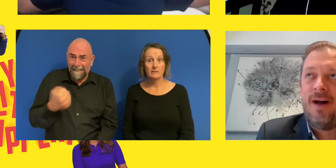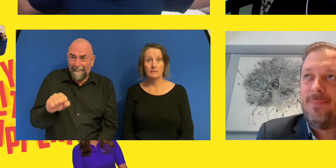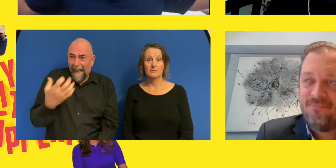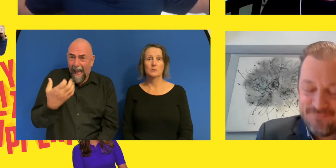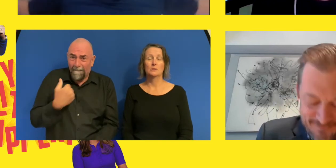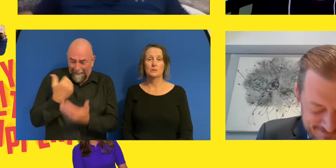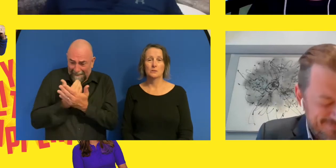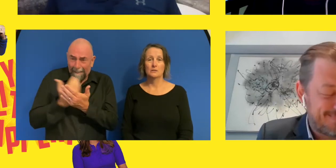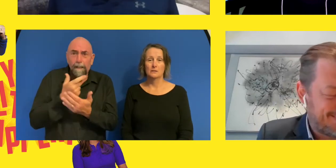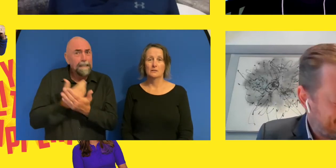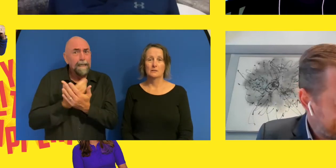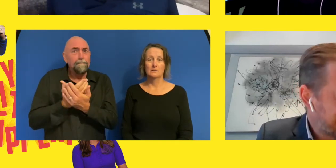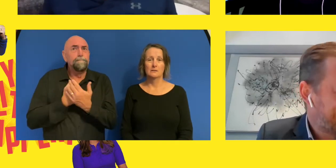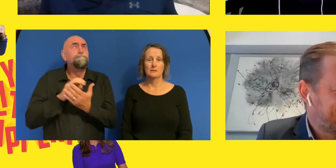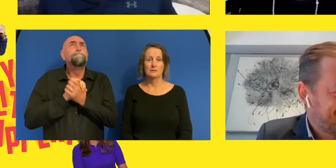Oh my.